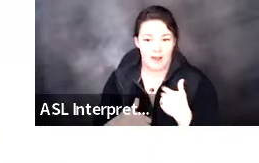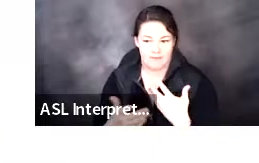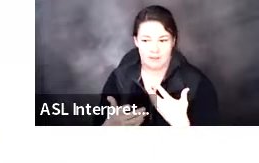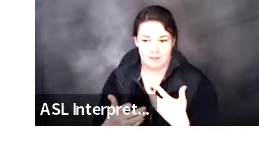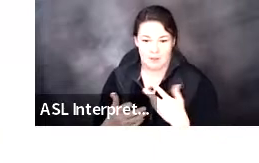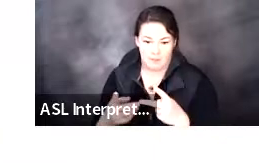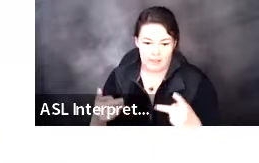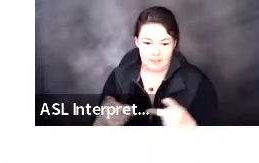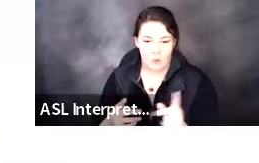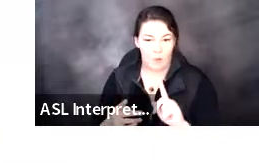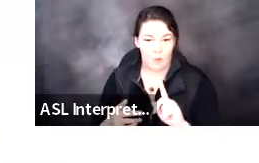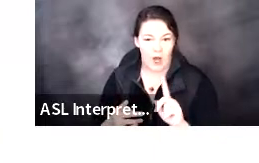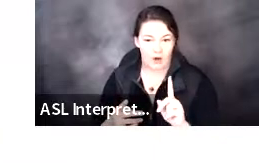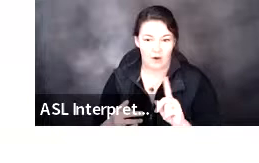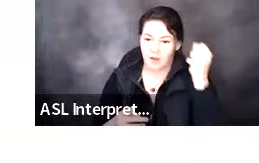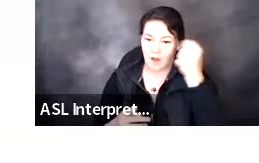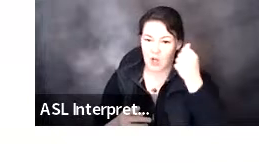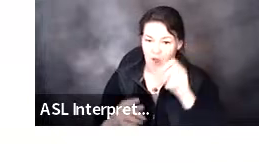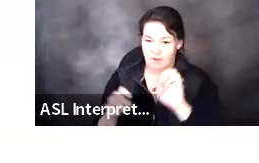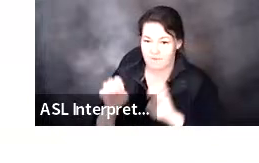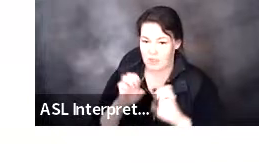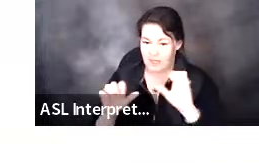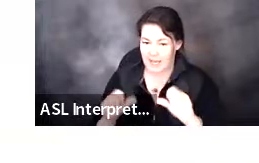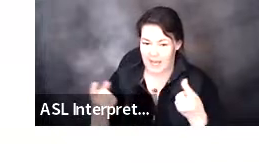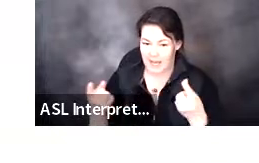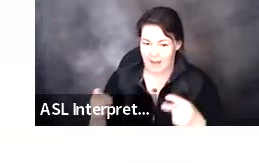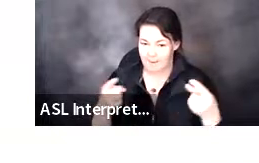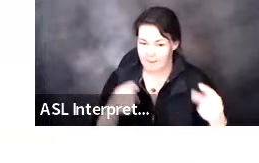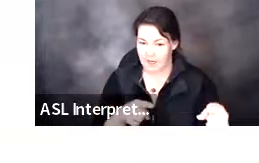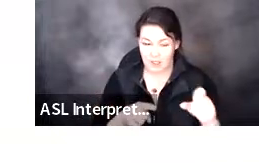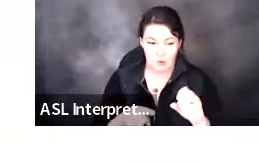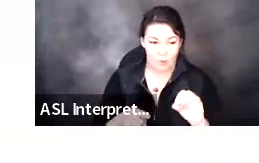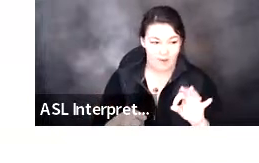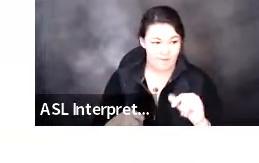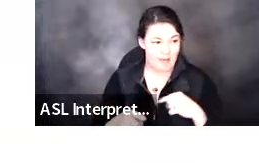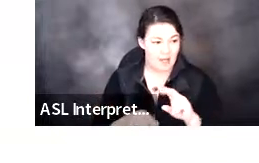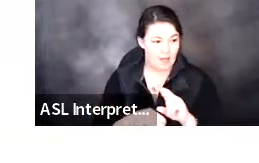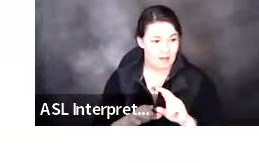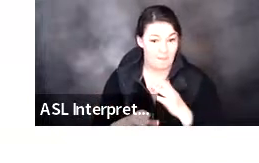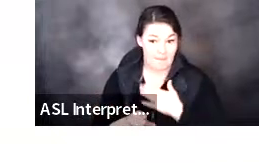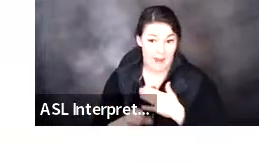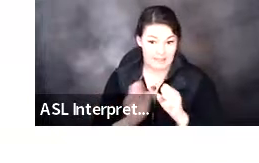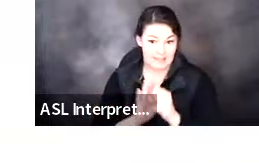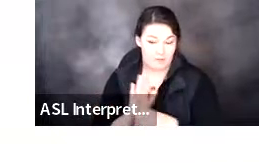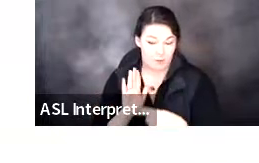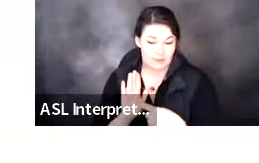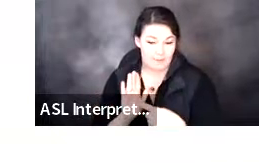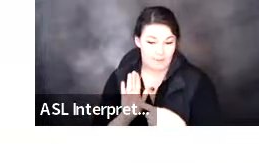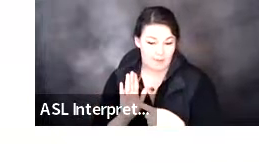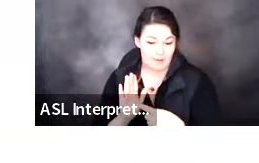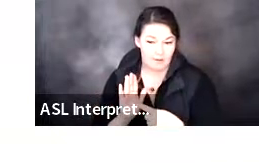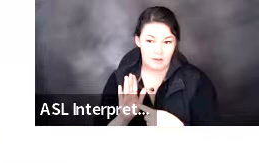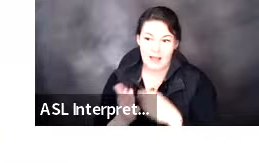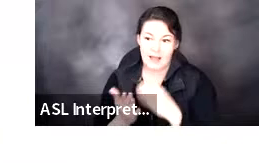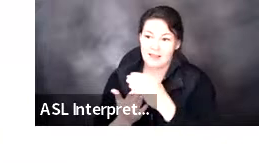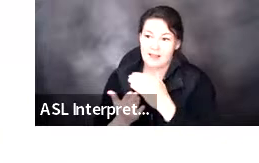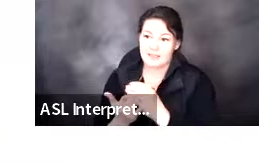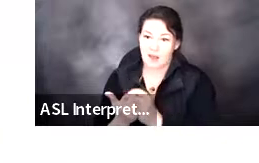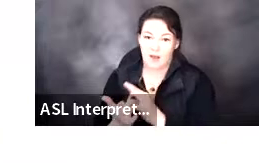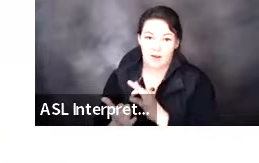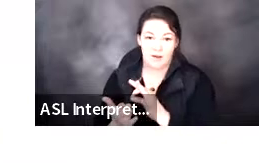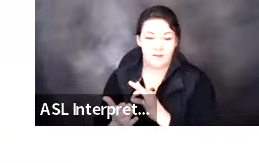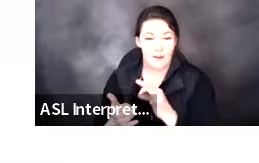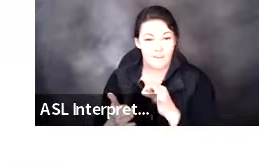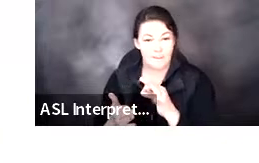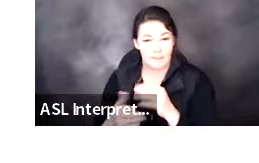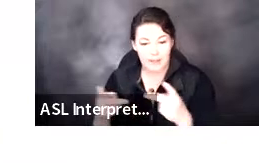audiological evaluations can be done. And so if I use my own state, for example, there's a listing of places and cost